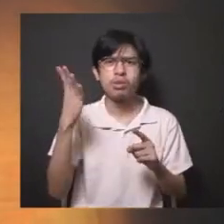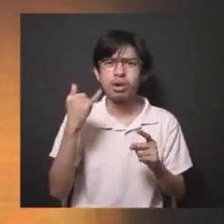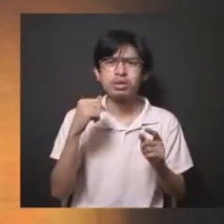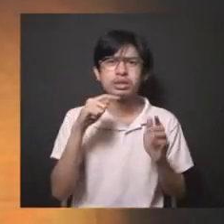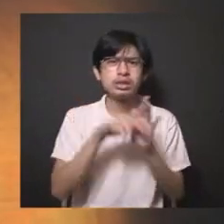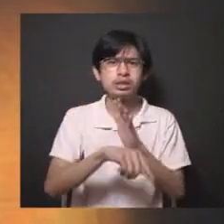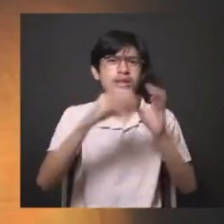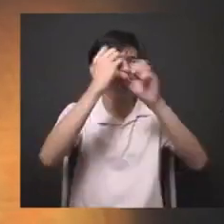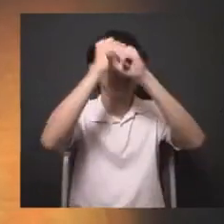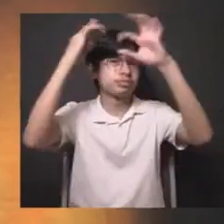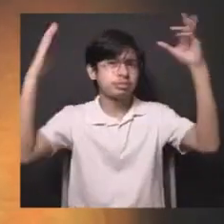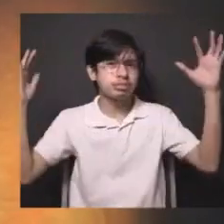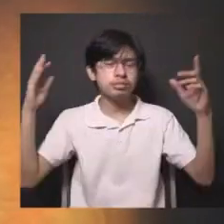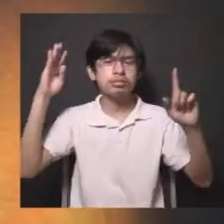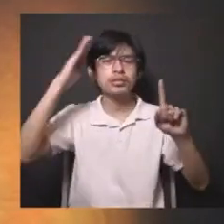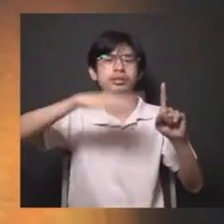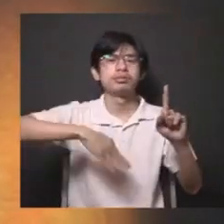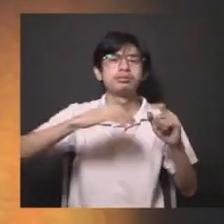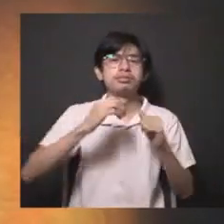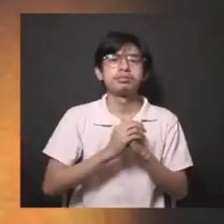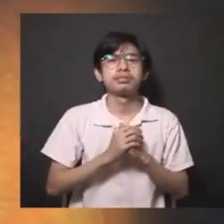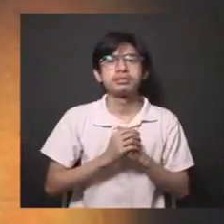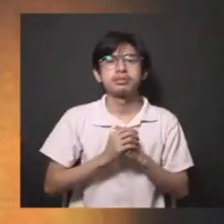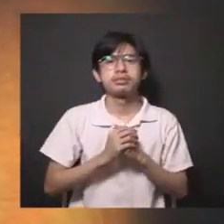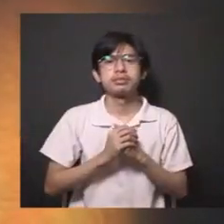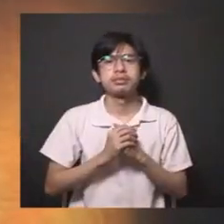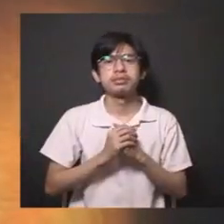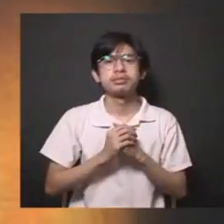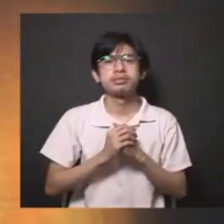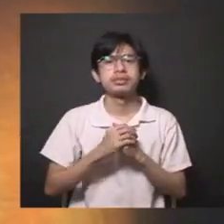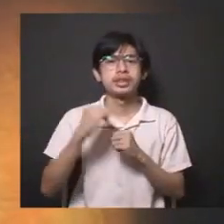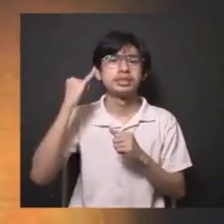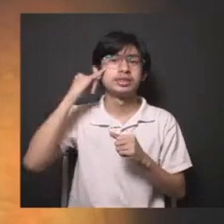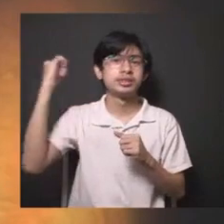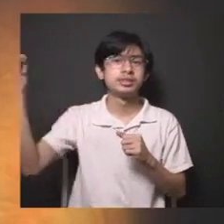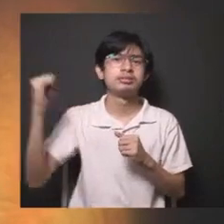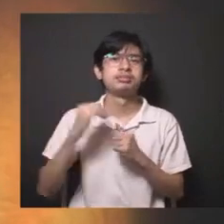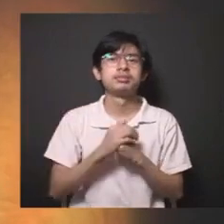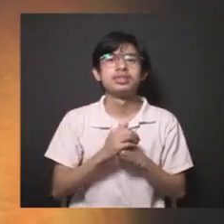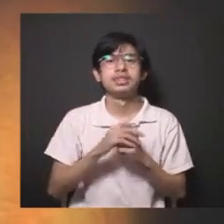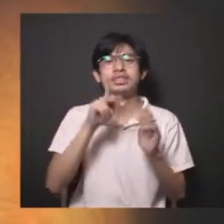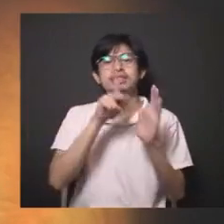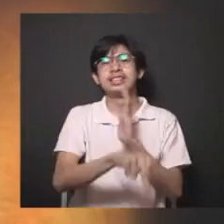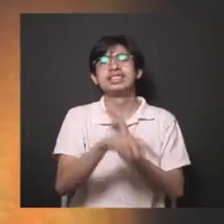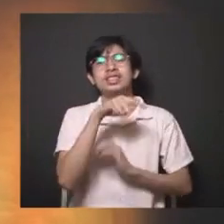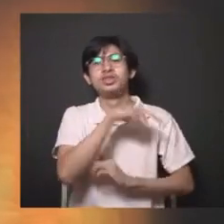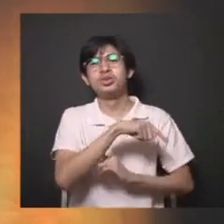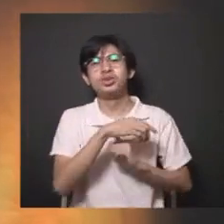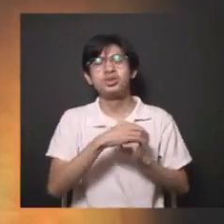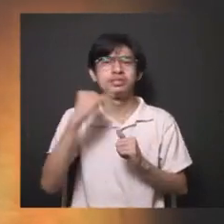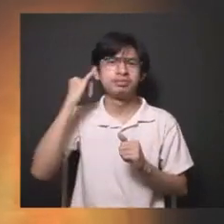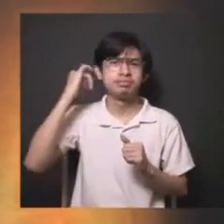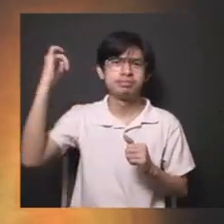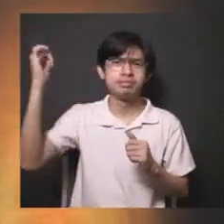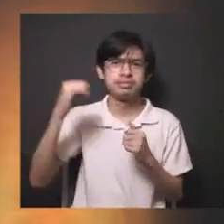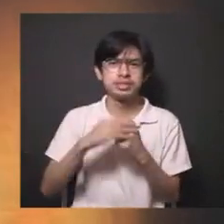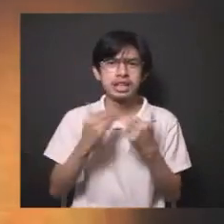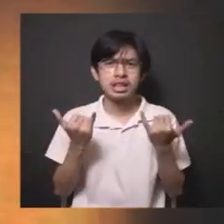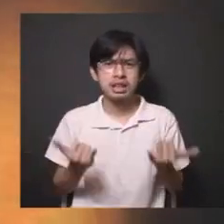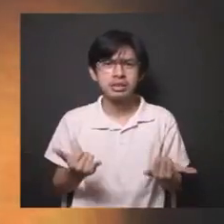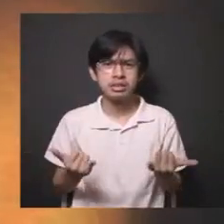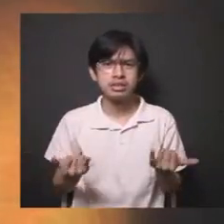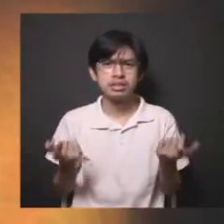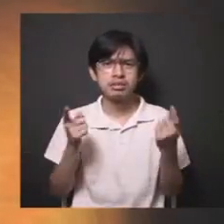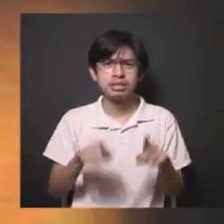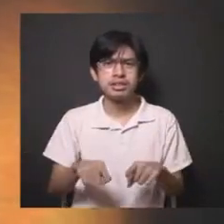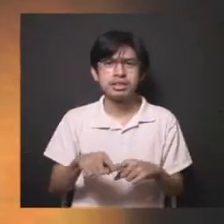that dream, they plotted against him. But now, you see that this evil intention is actually being